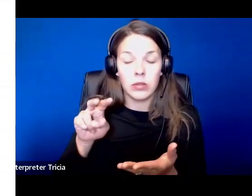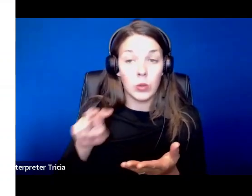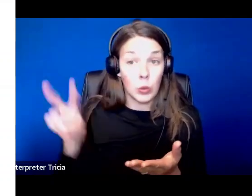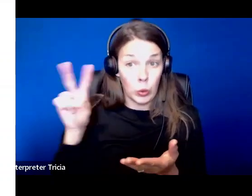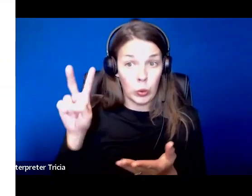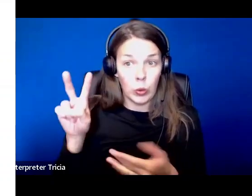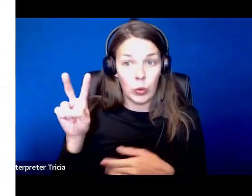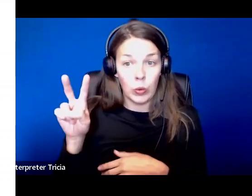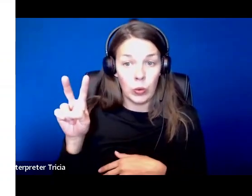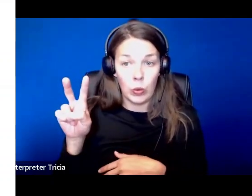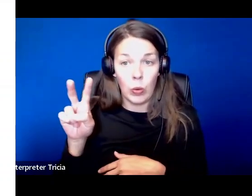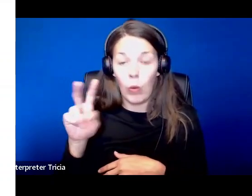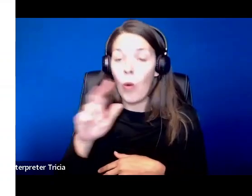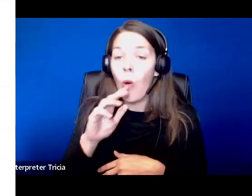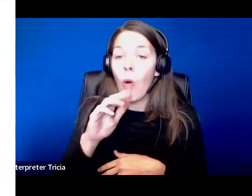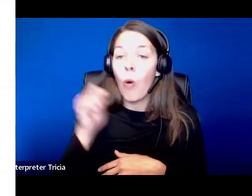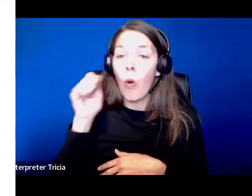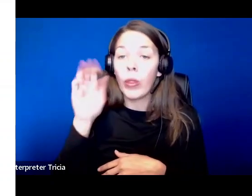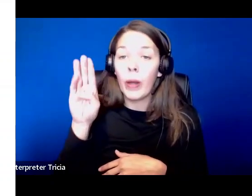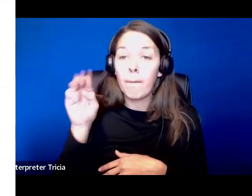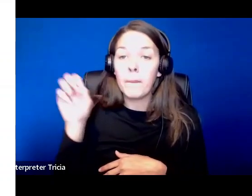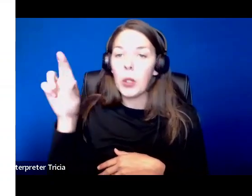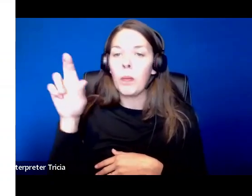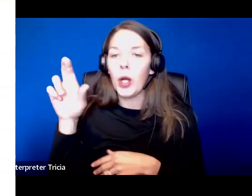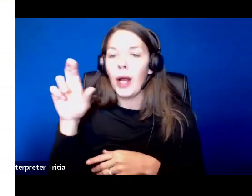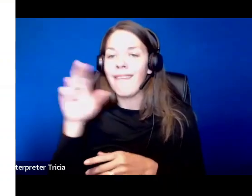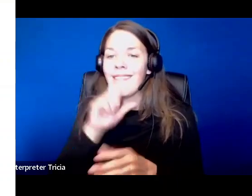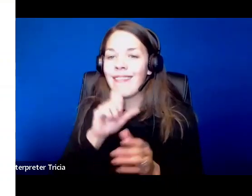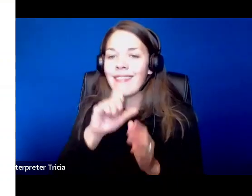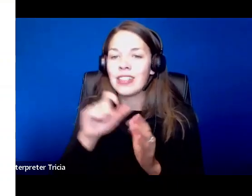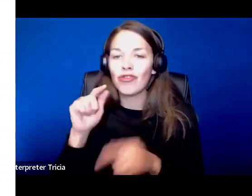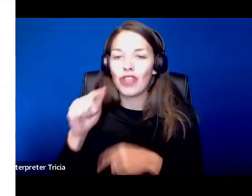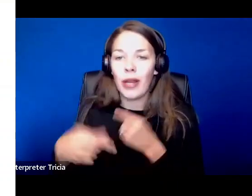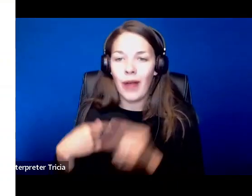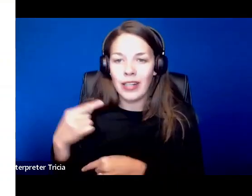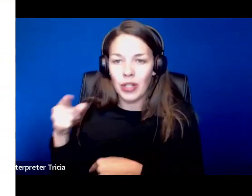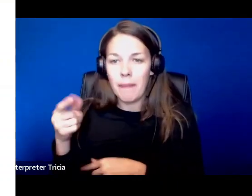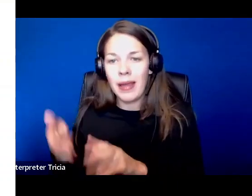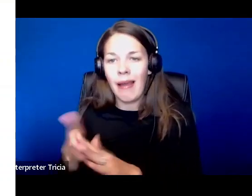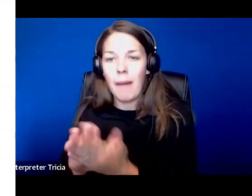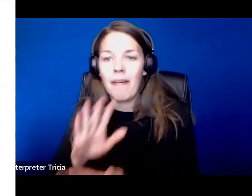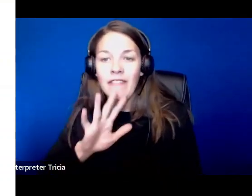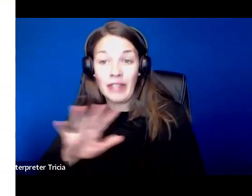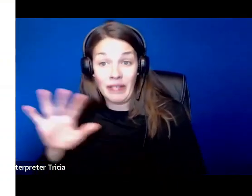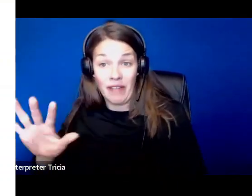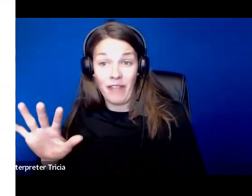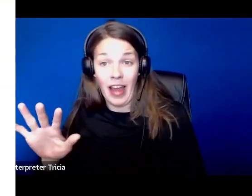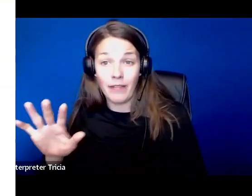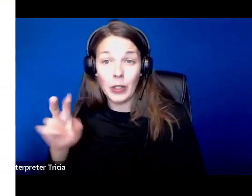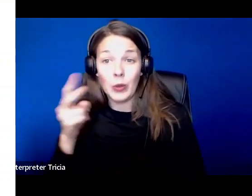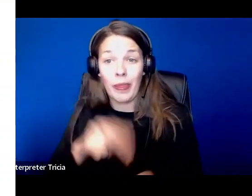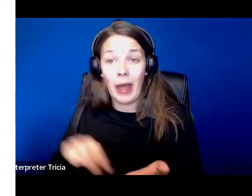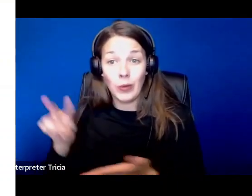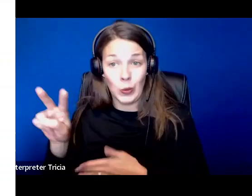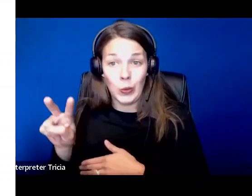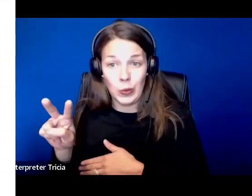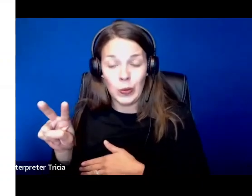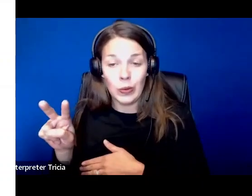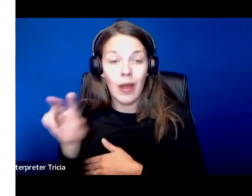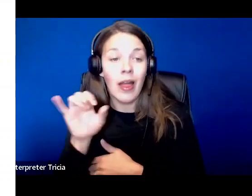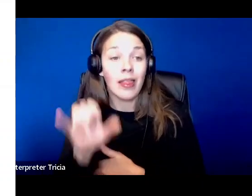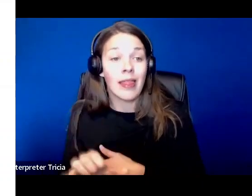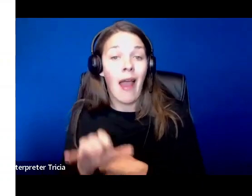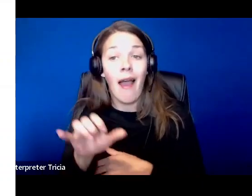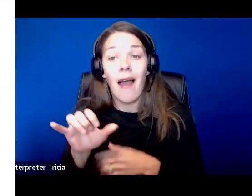oldest boomers started turning. Actually, in 2001, the oldest boomers started turning 55. And that is the age when labor